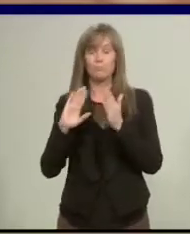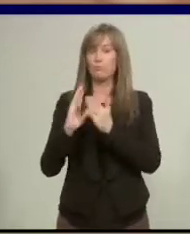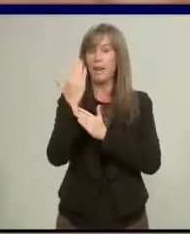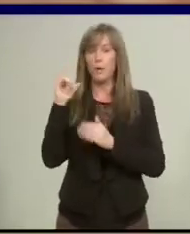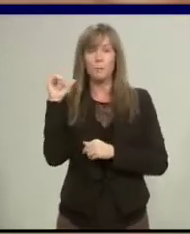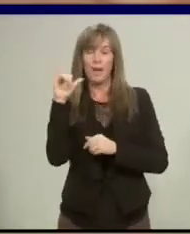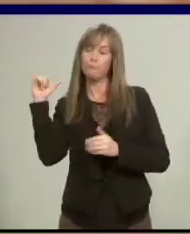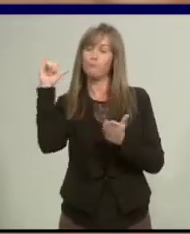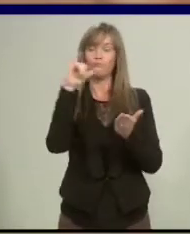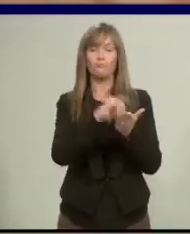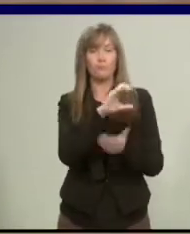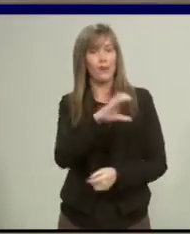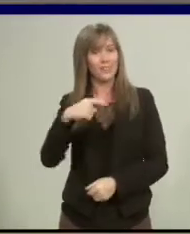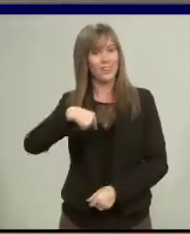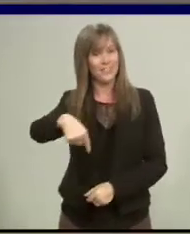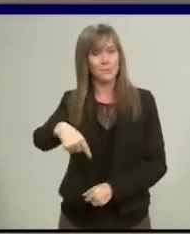this week.